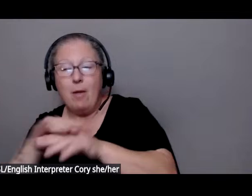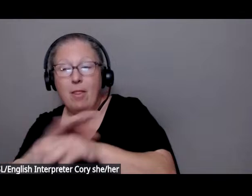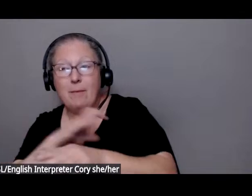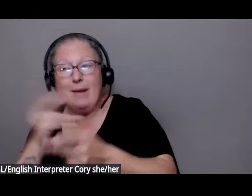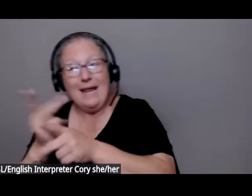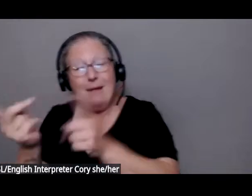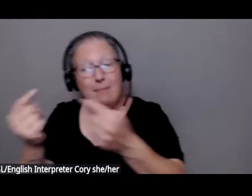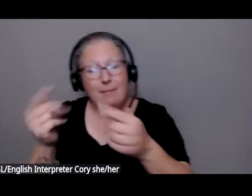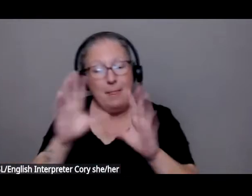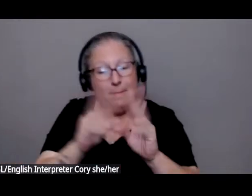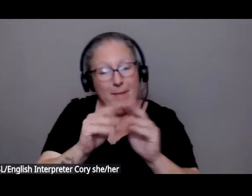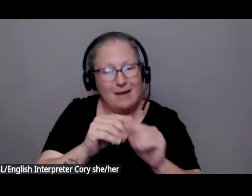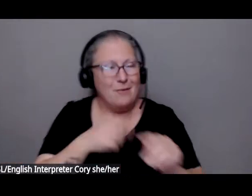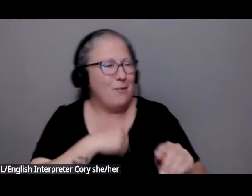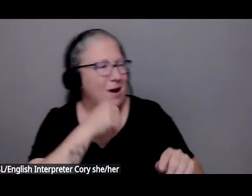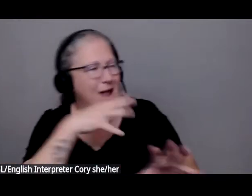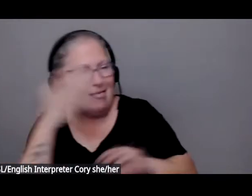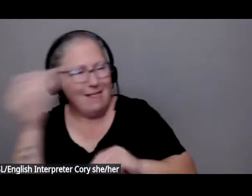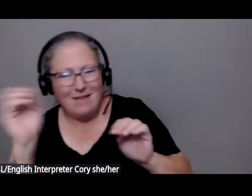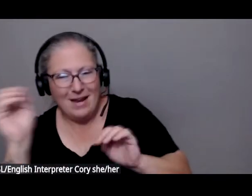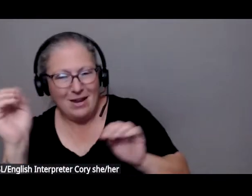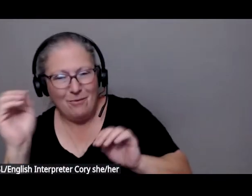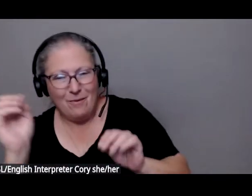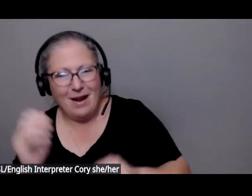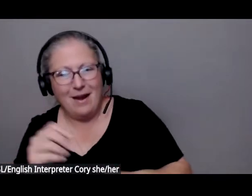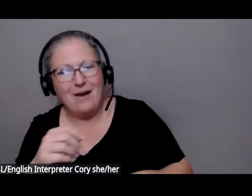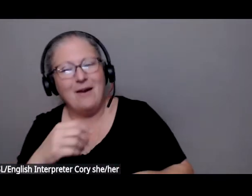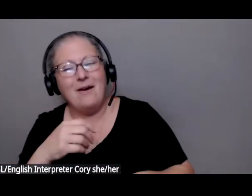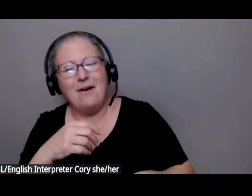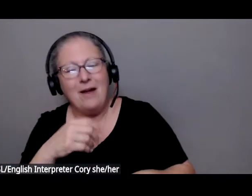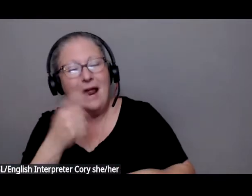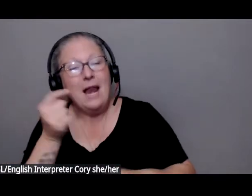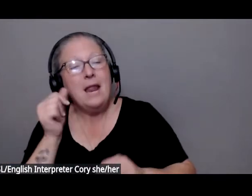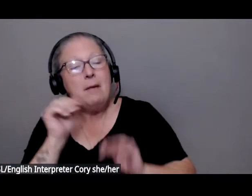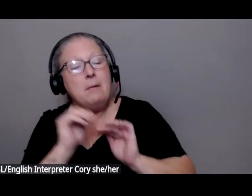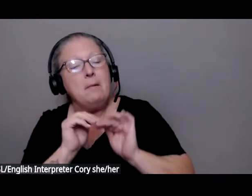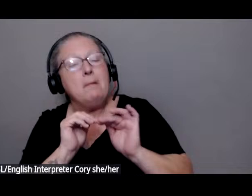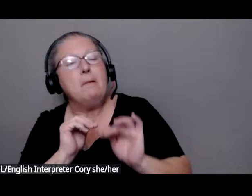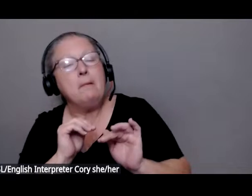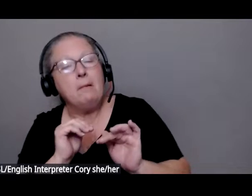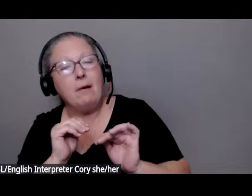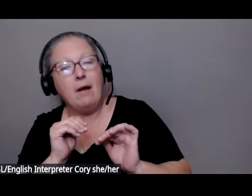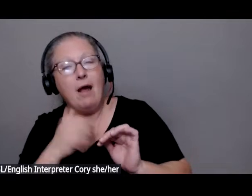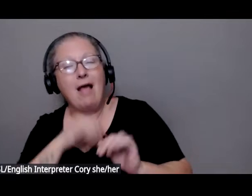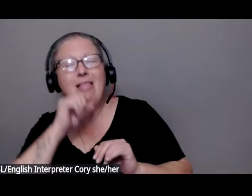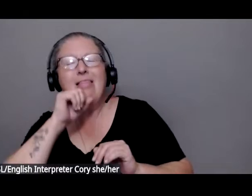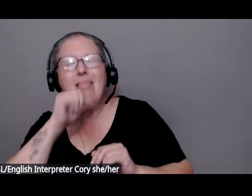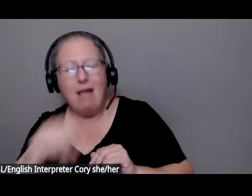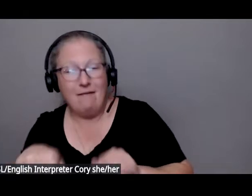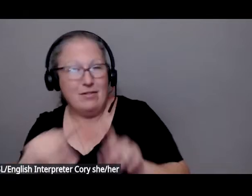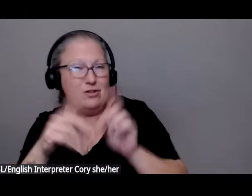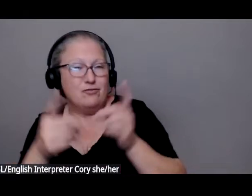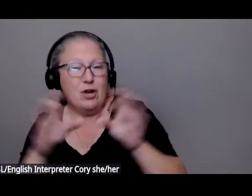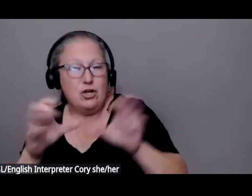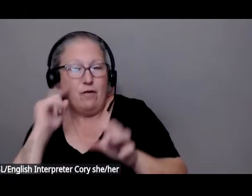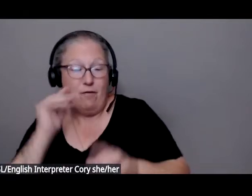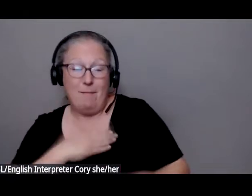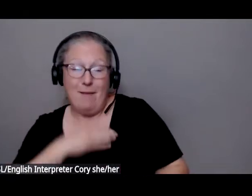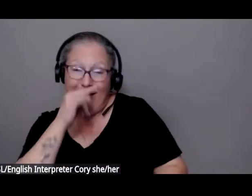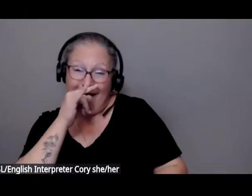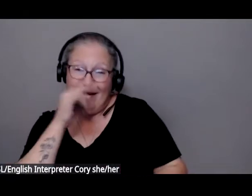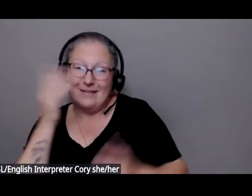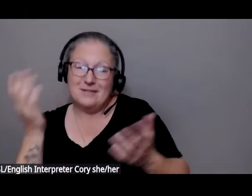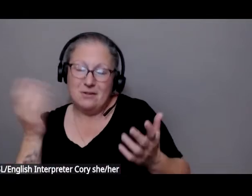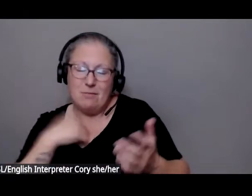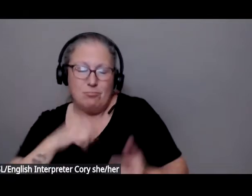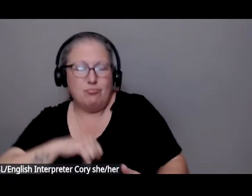meetings. Not going anywhere. I got Okay, I got to great. keep a little toe in the water because I really love what this district did for my kids. So I'm a